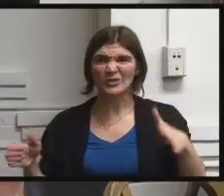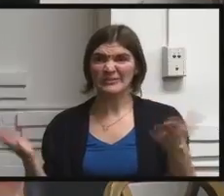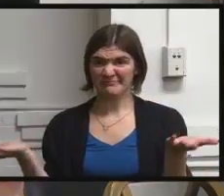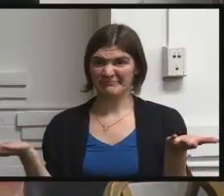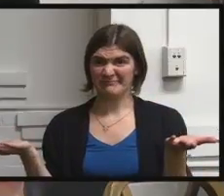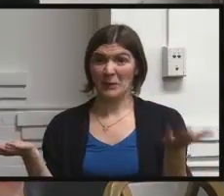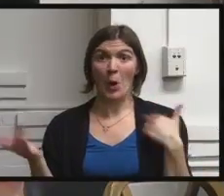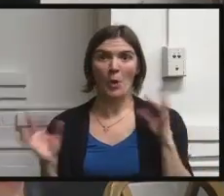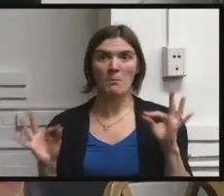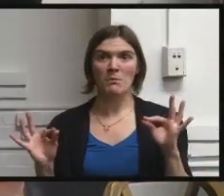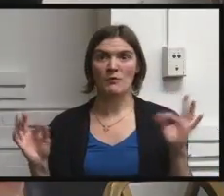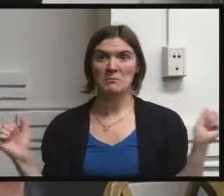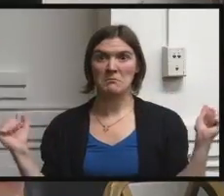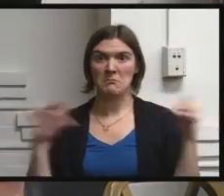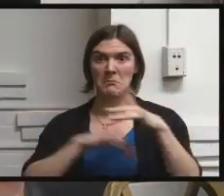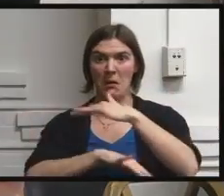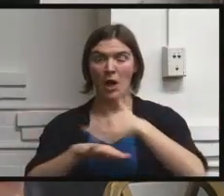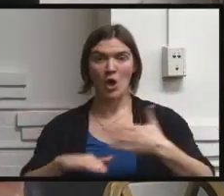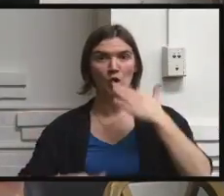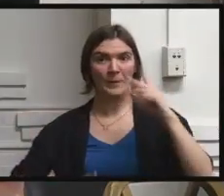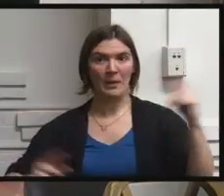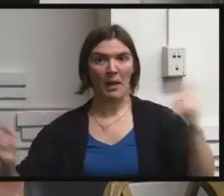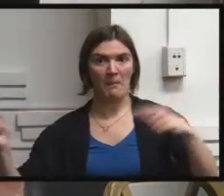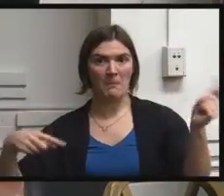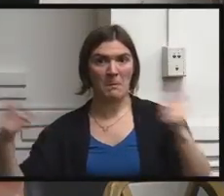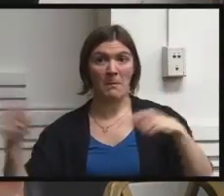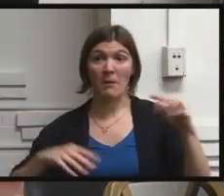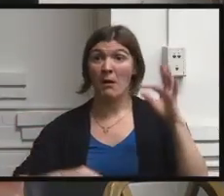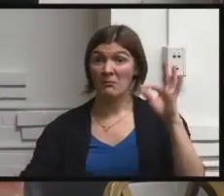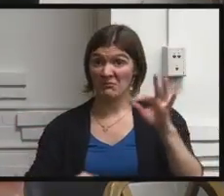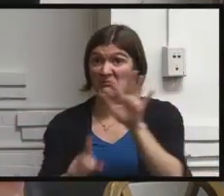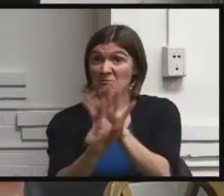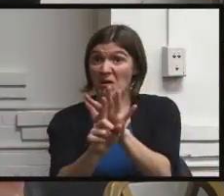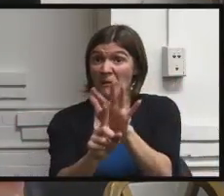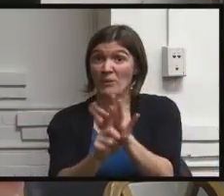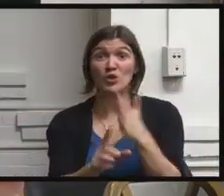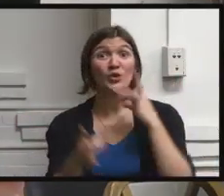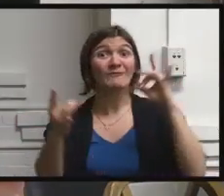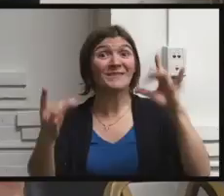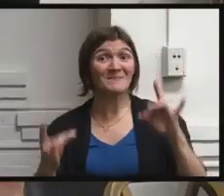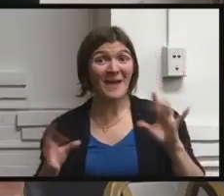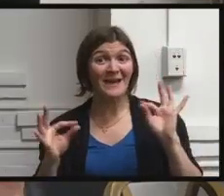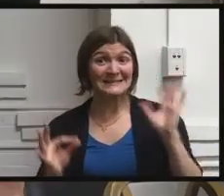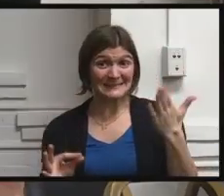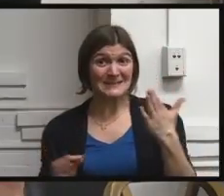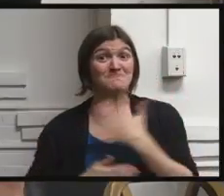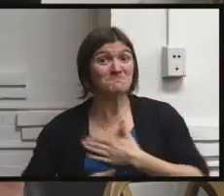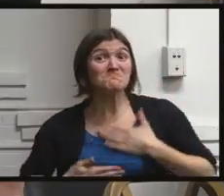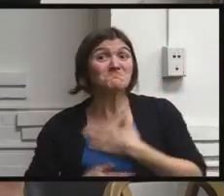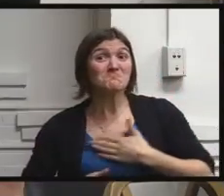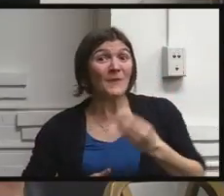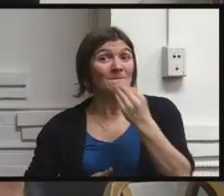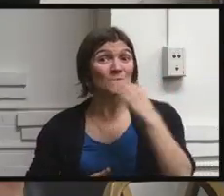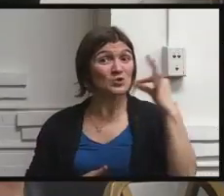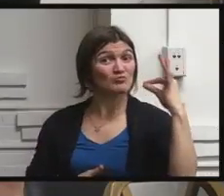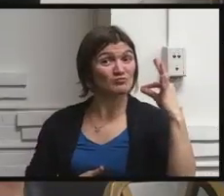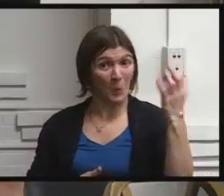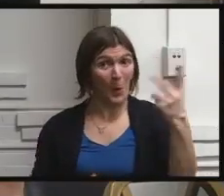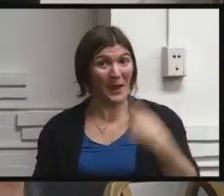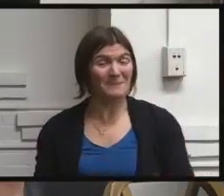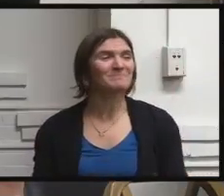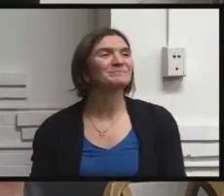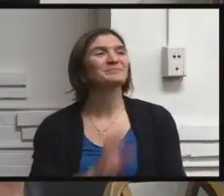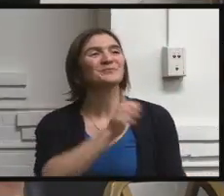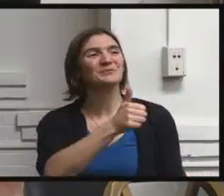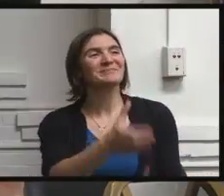kinds of new, we've tapped into a whole new group of people that absolutely love it. And we've got great feedback and people seem to love the food. So we're doing all right.